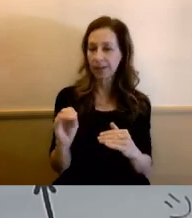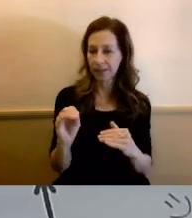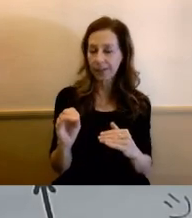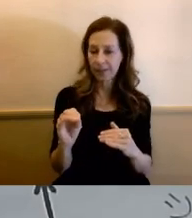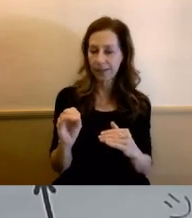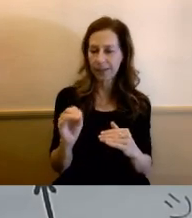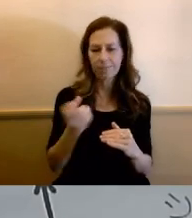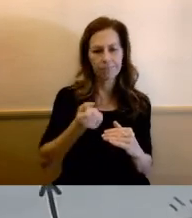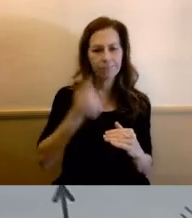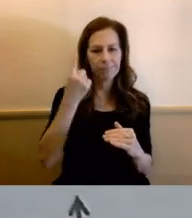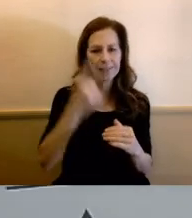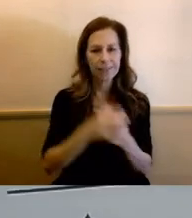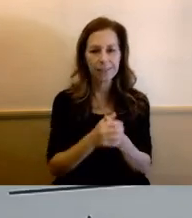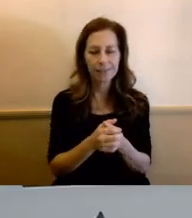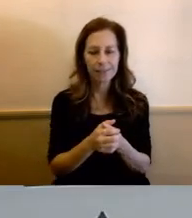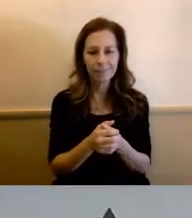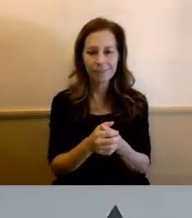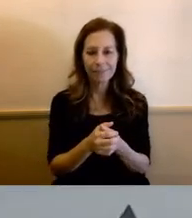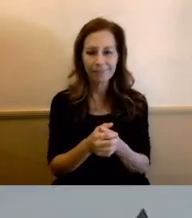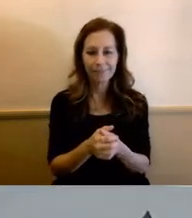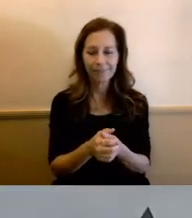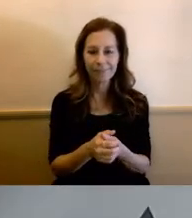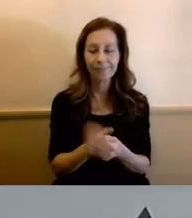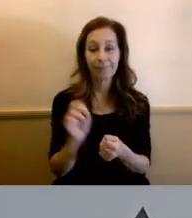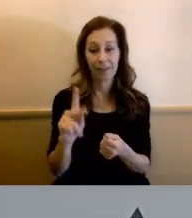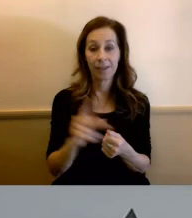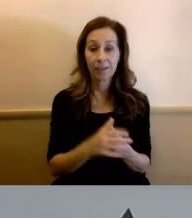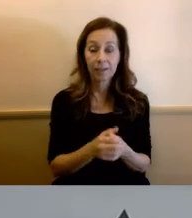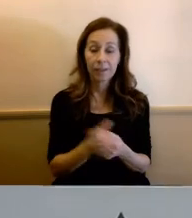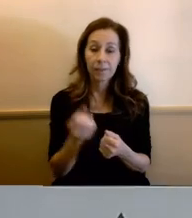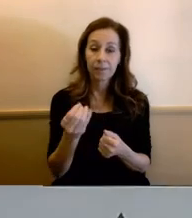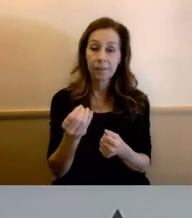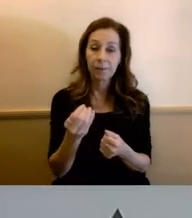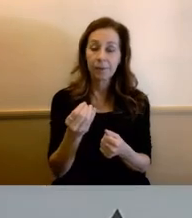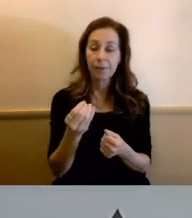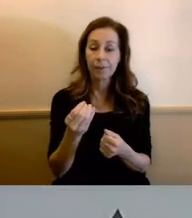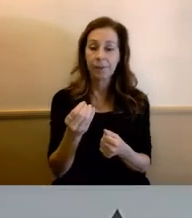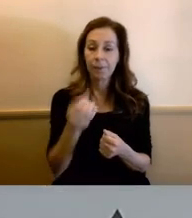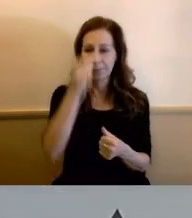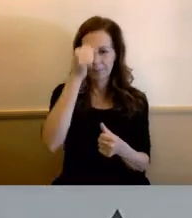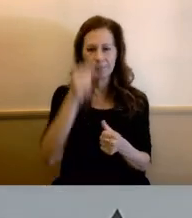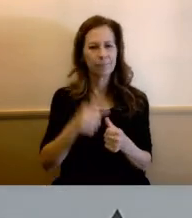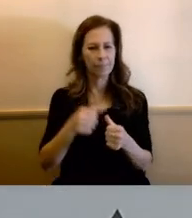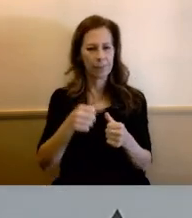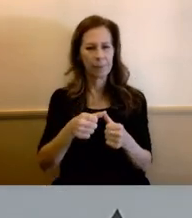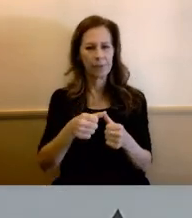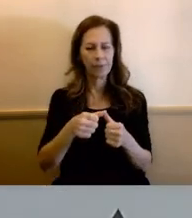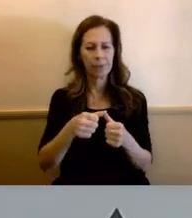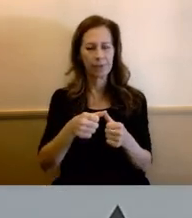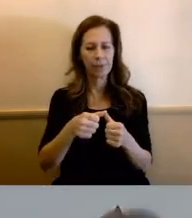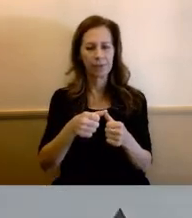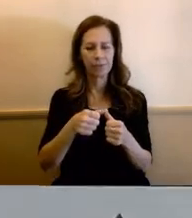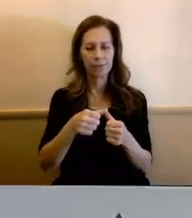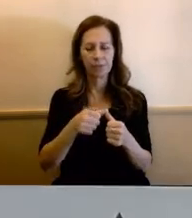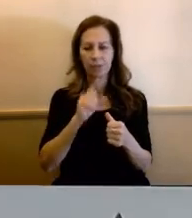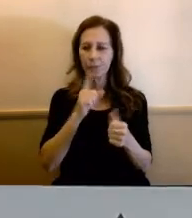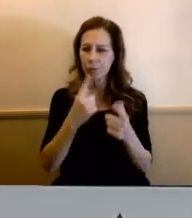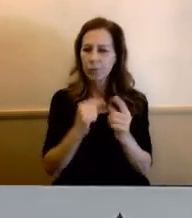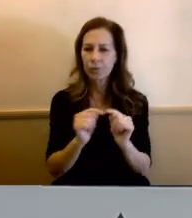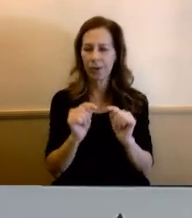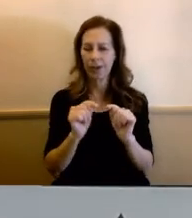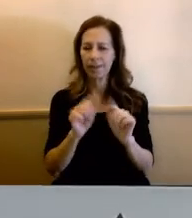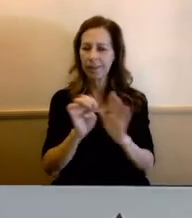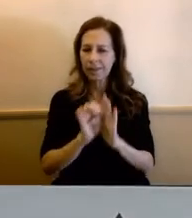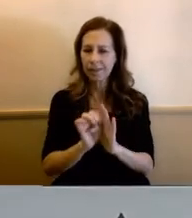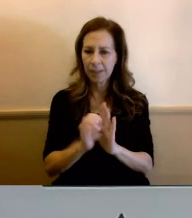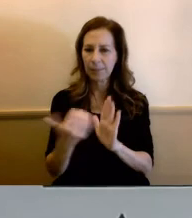sense. Okay, so please make sure that you go over these examples. Try rewriting these problems